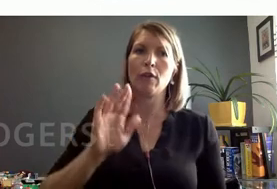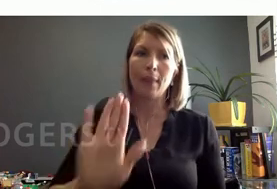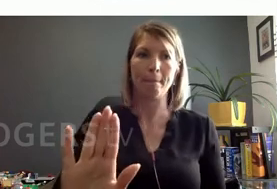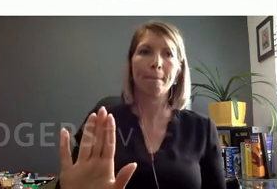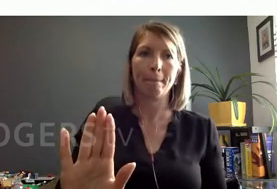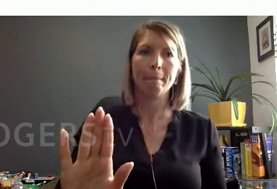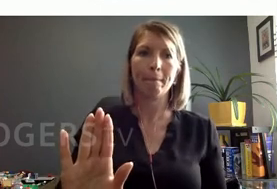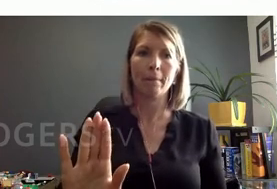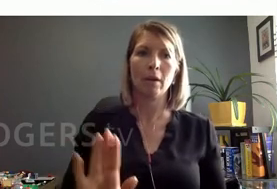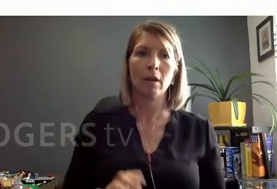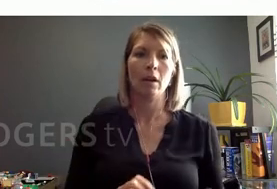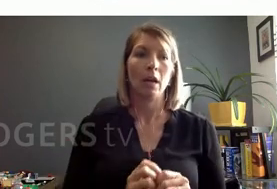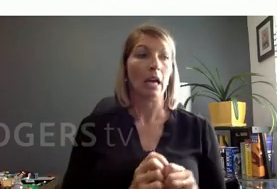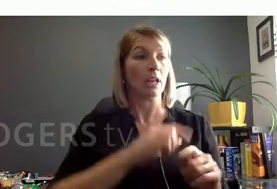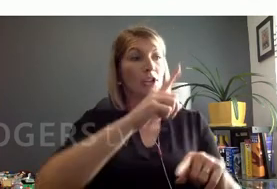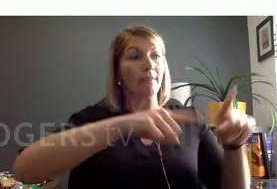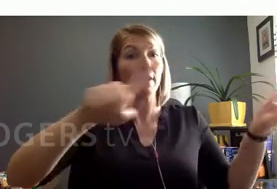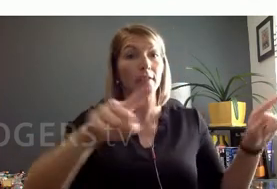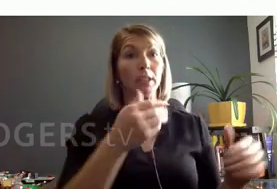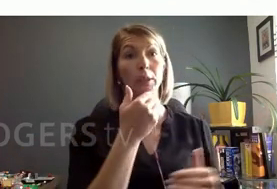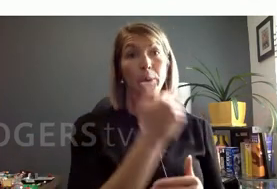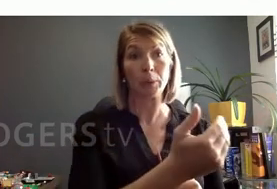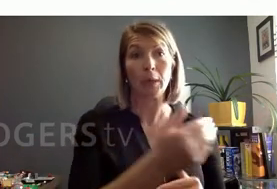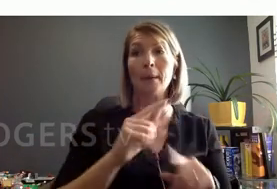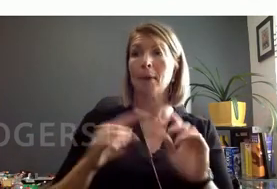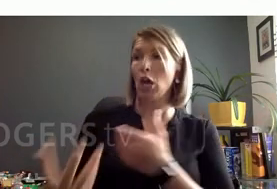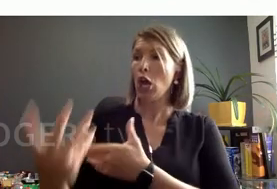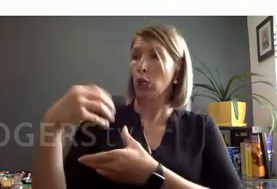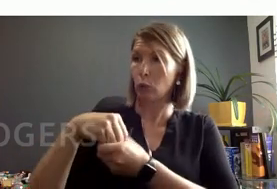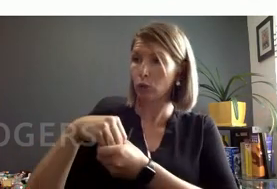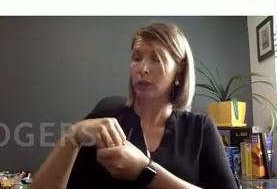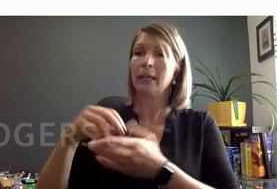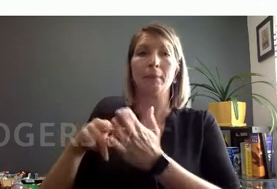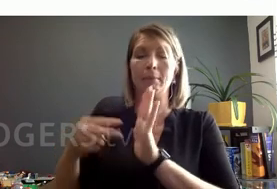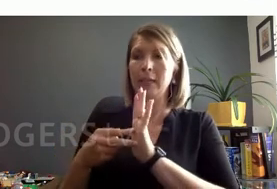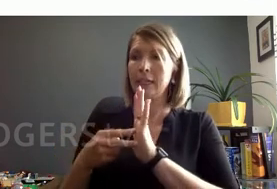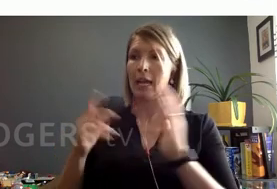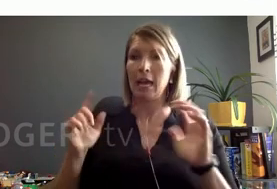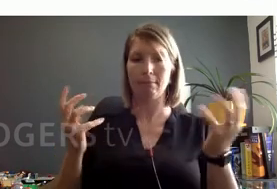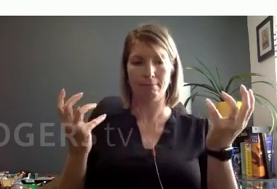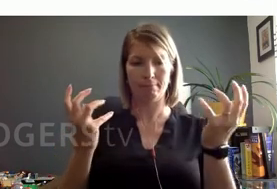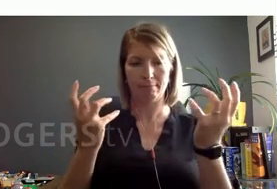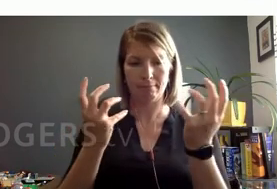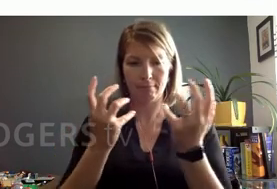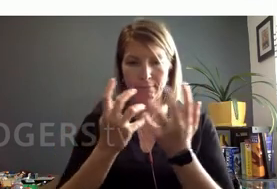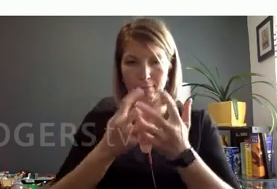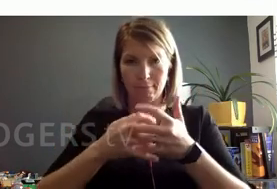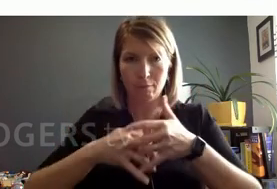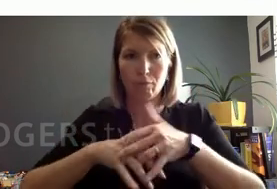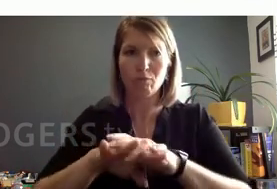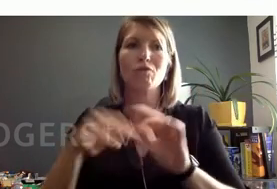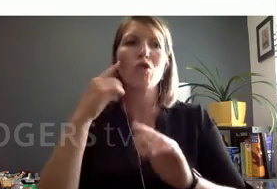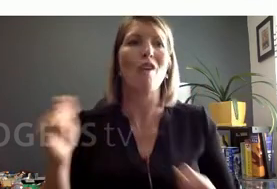but inclusion is getting the mix to work well together. Yes. So yes. For us, it means respect for appreciation